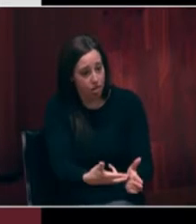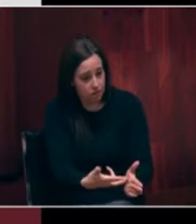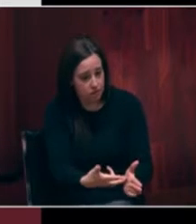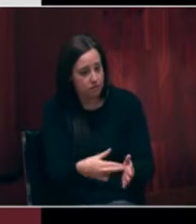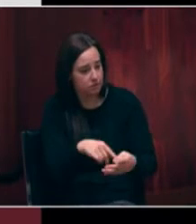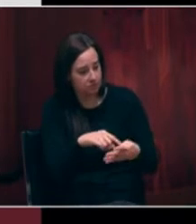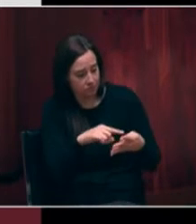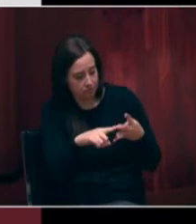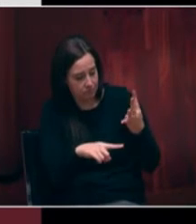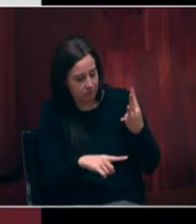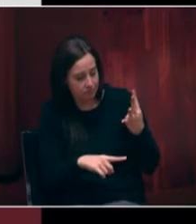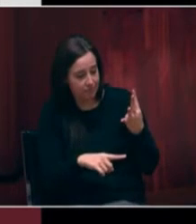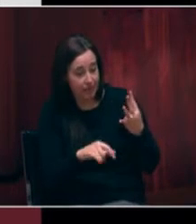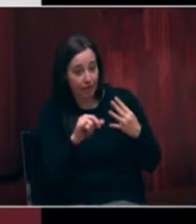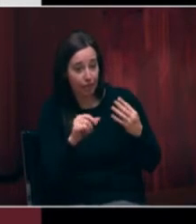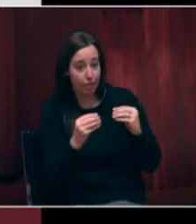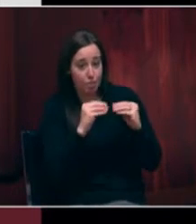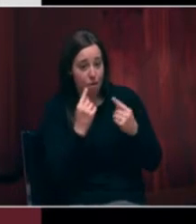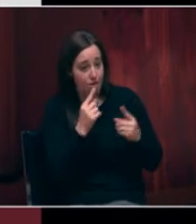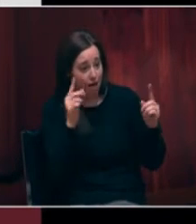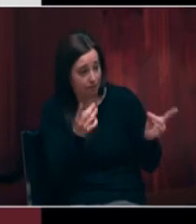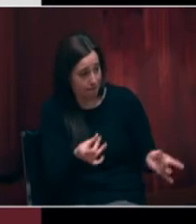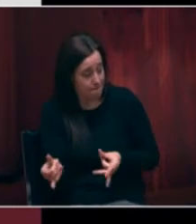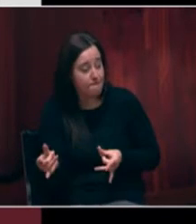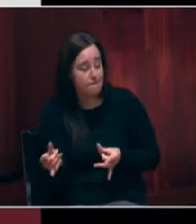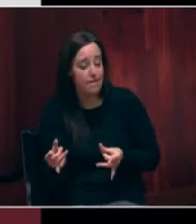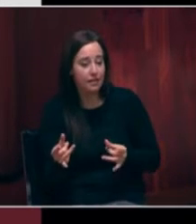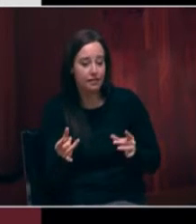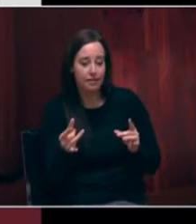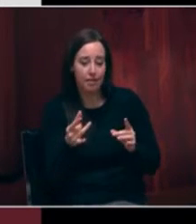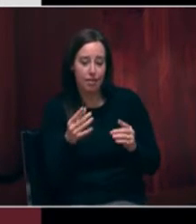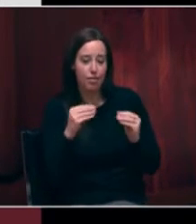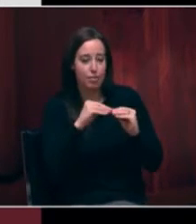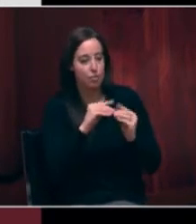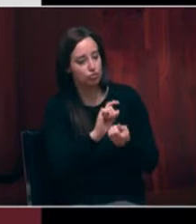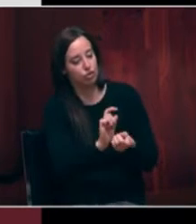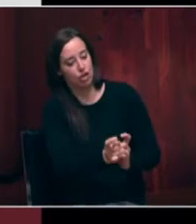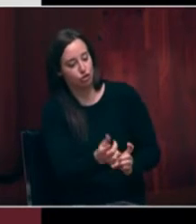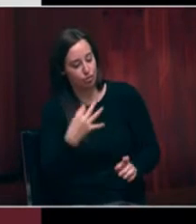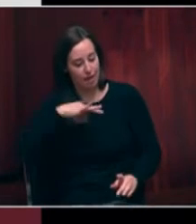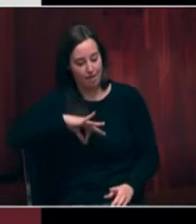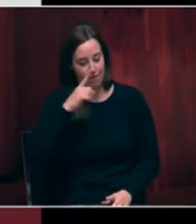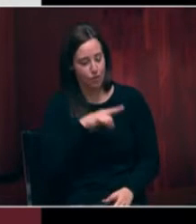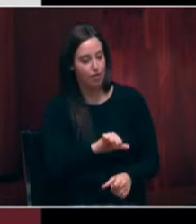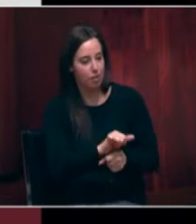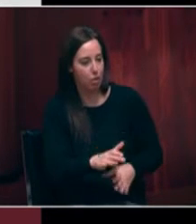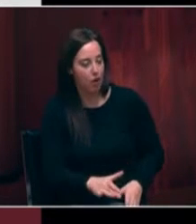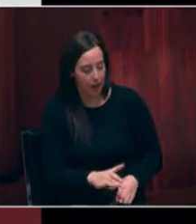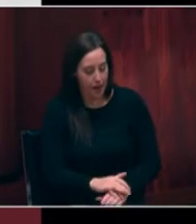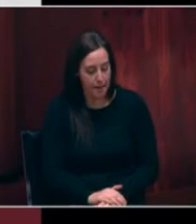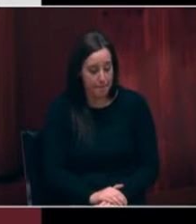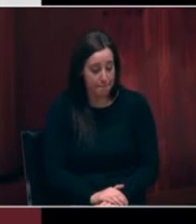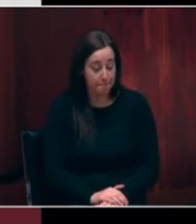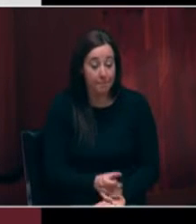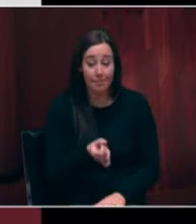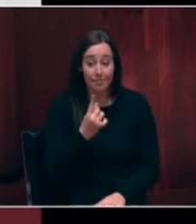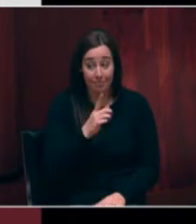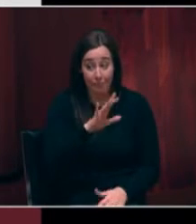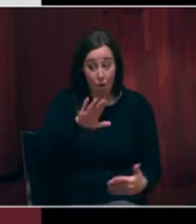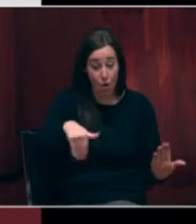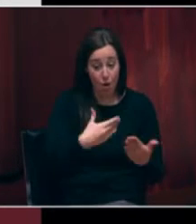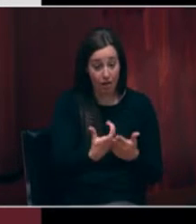behavior change that causes improvement in records management. There's a cost to all that. We certainly recognize it. So, you know, we're